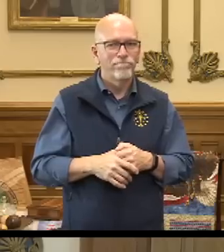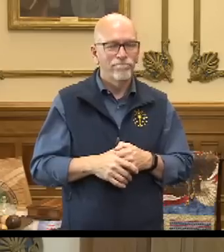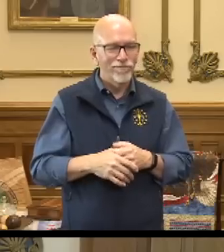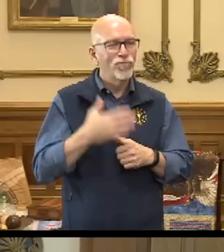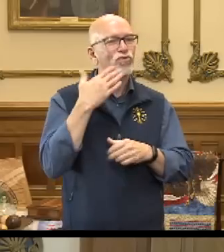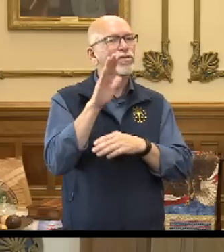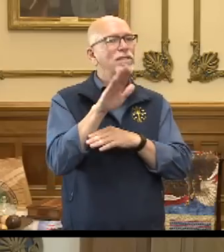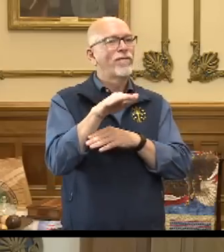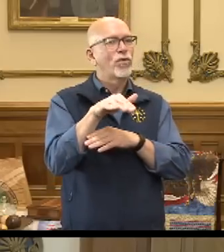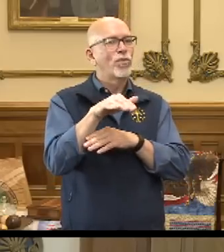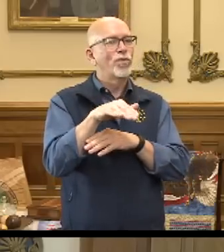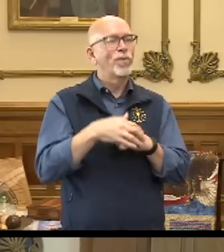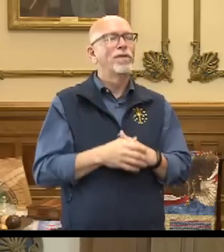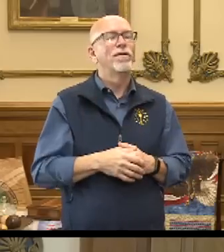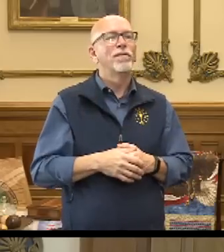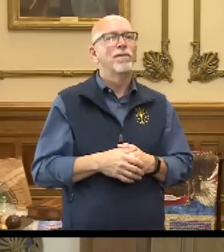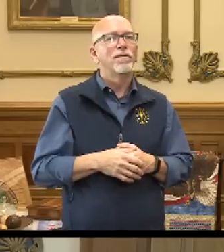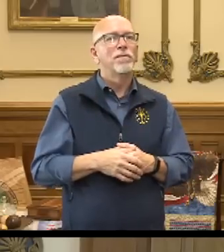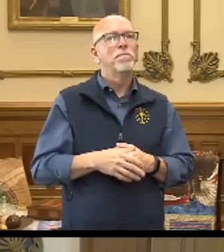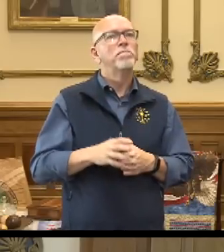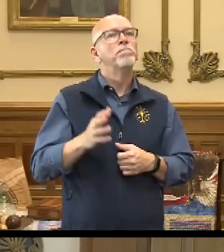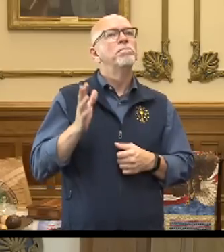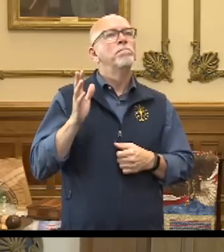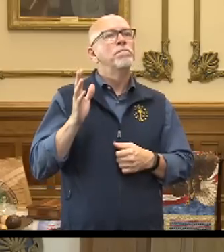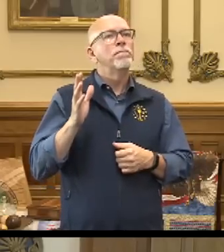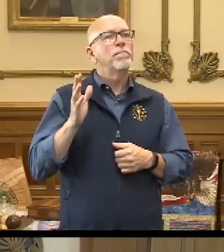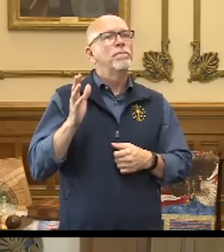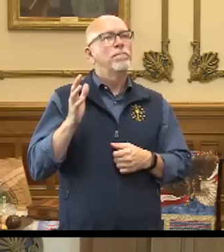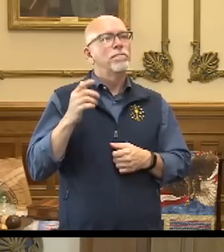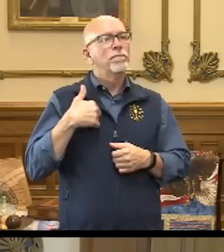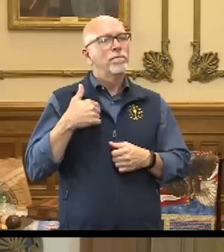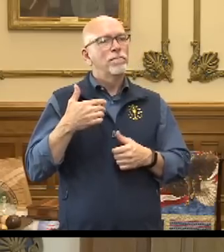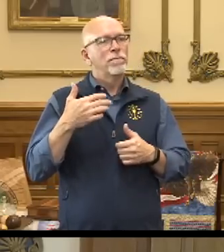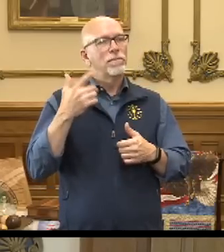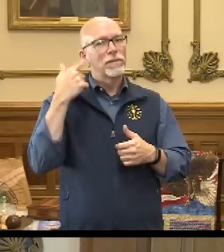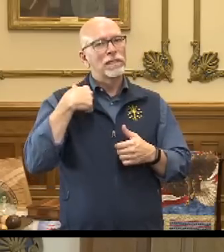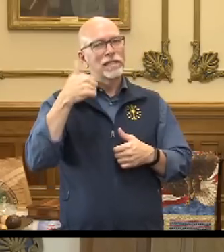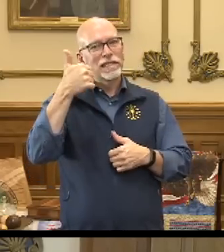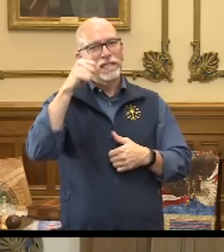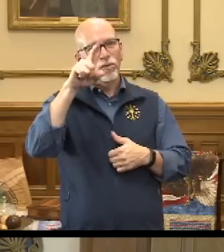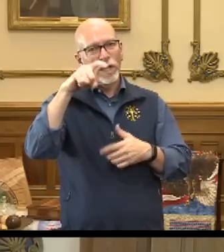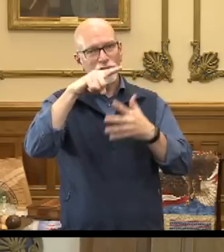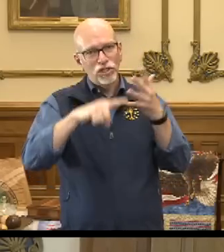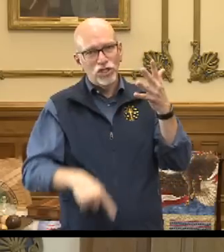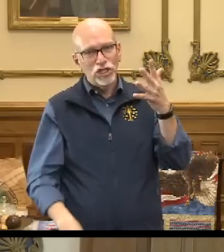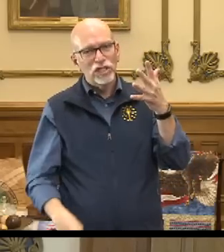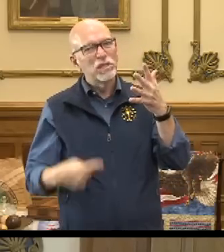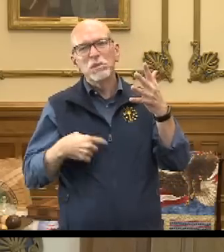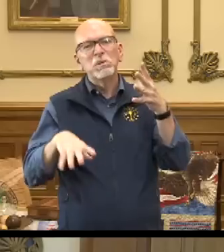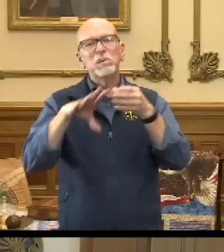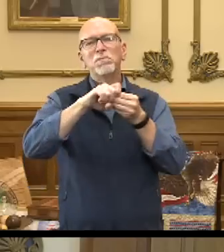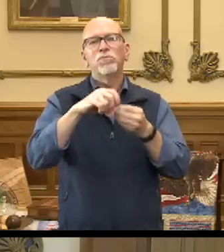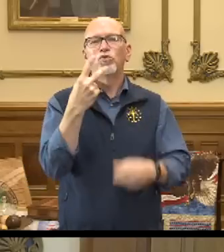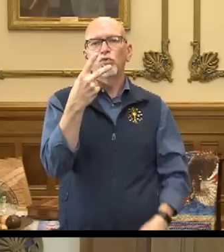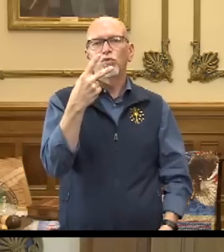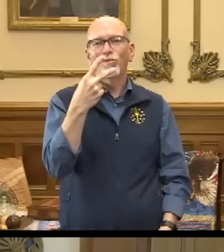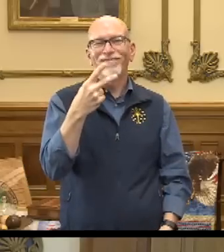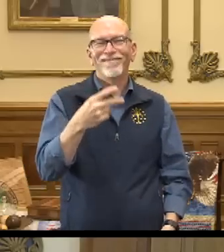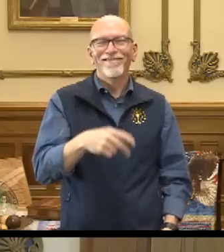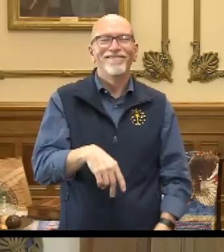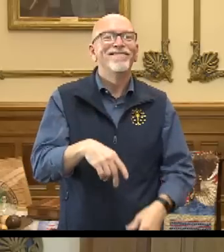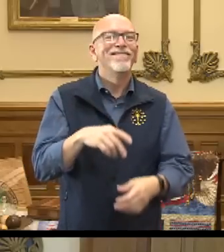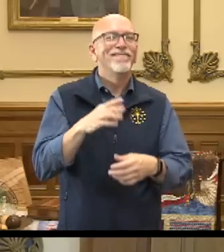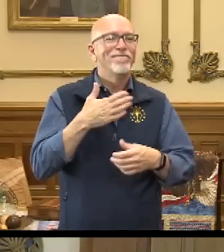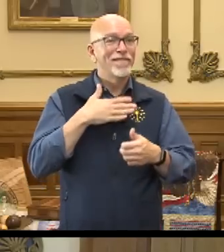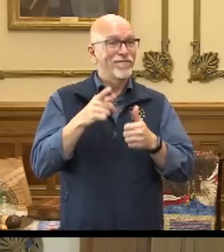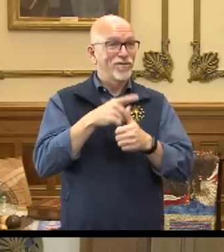Good afternoon. I probably have 10 questions, but I'm going to narrow it down to 2 if that's okay. And my first